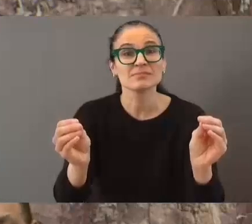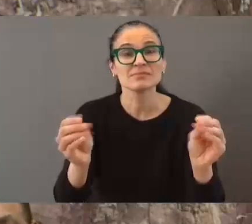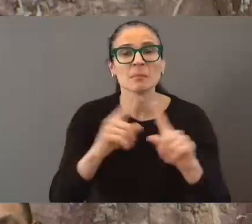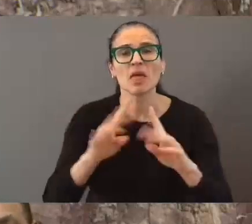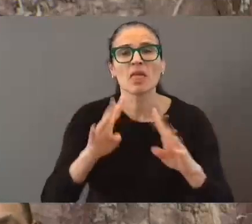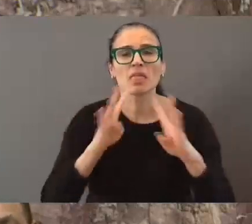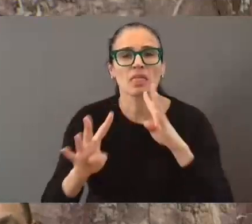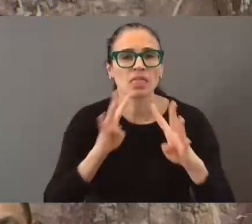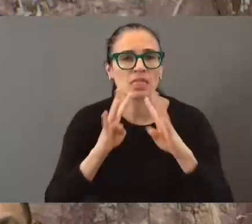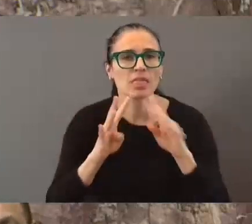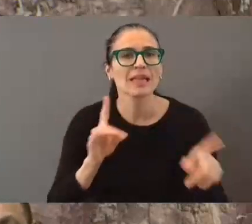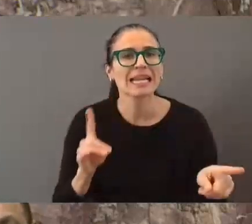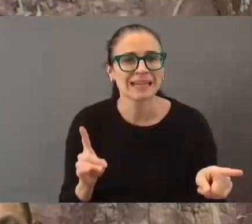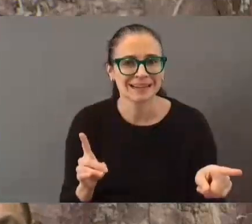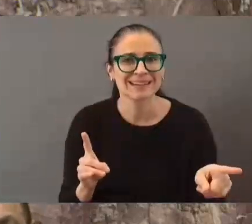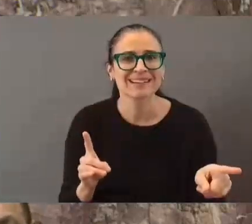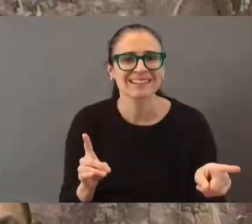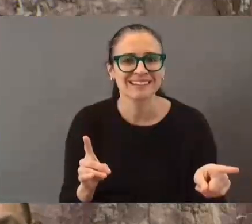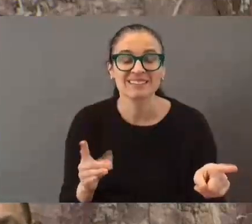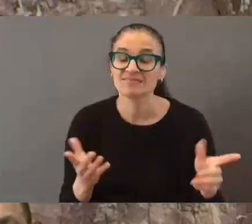Our approach, Honourable Speaker,